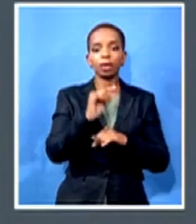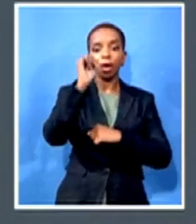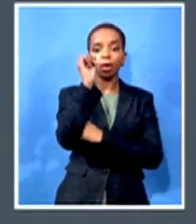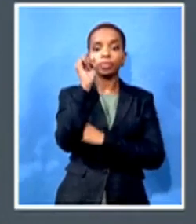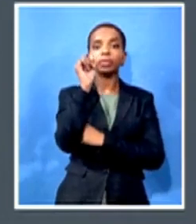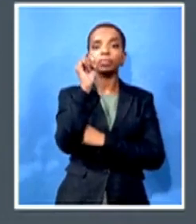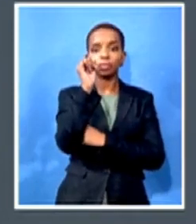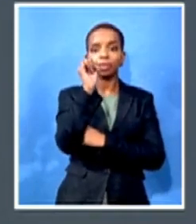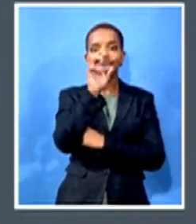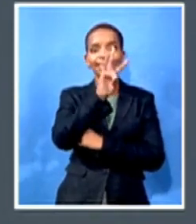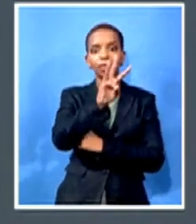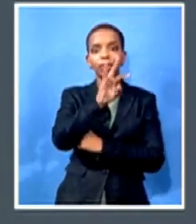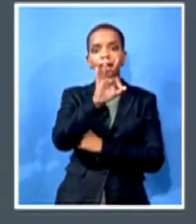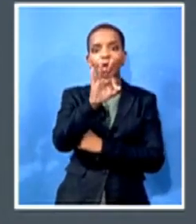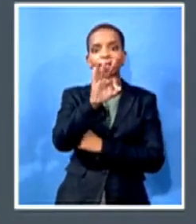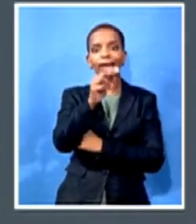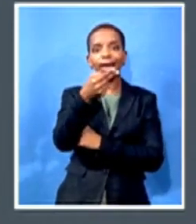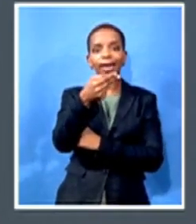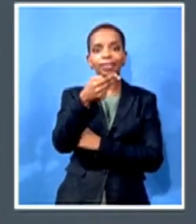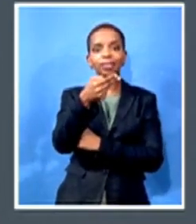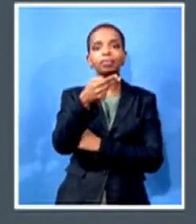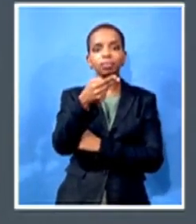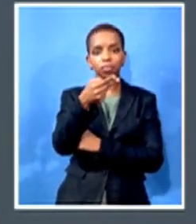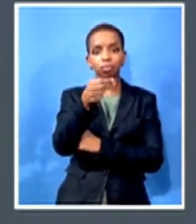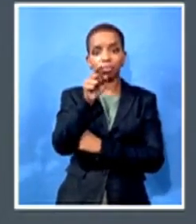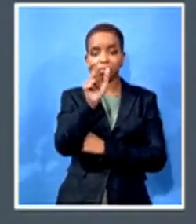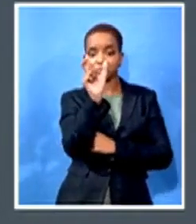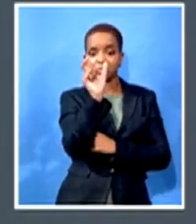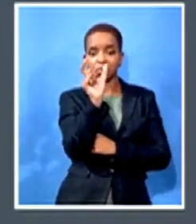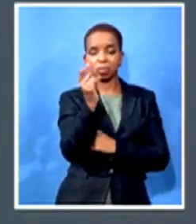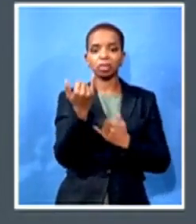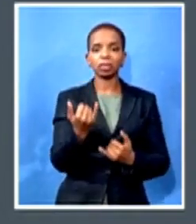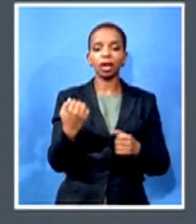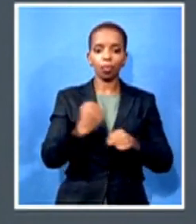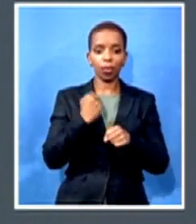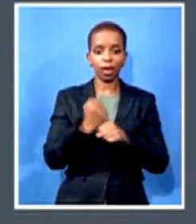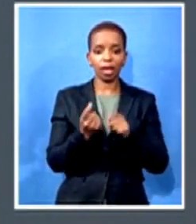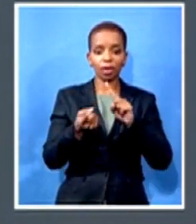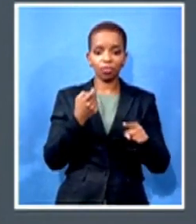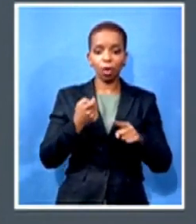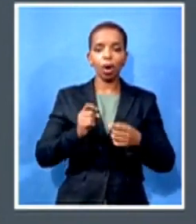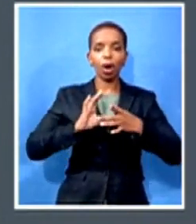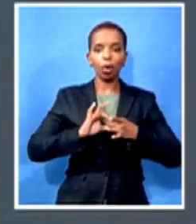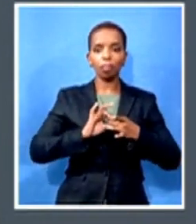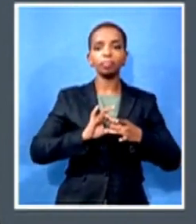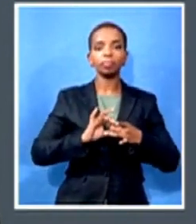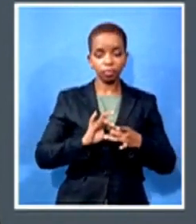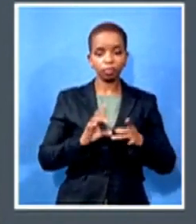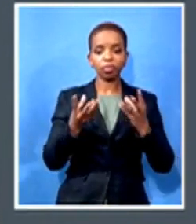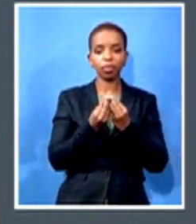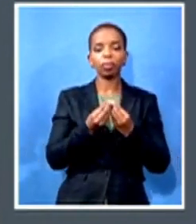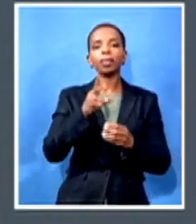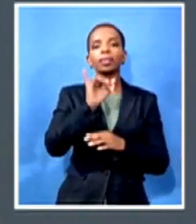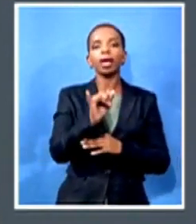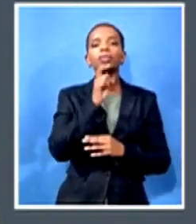WFH is becoming a word, working from home. With that also comes some increased use of online platforms for video linking